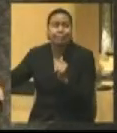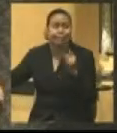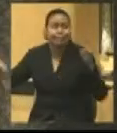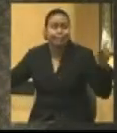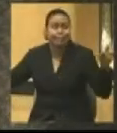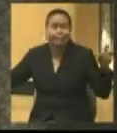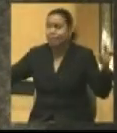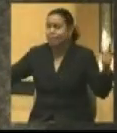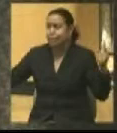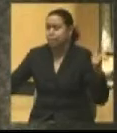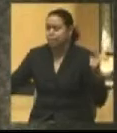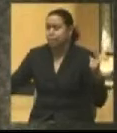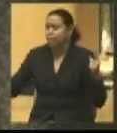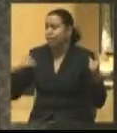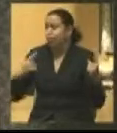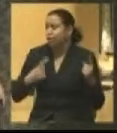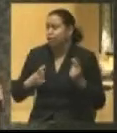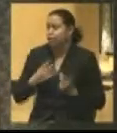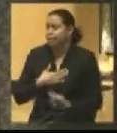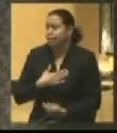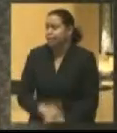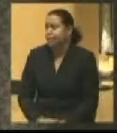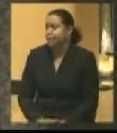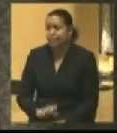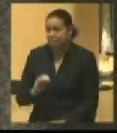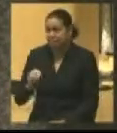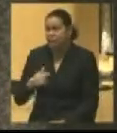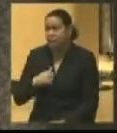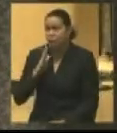so those of you who have questions or comments, please step forward, and if you don't, I will.